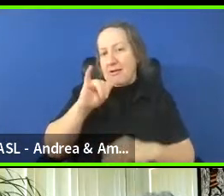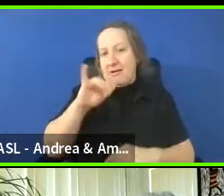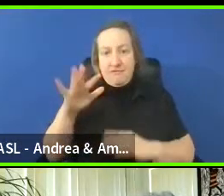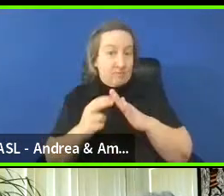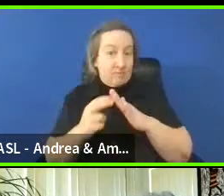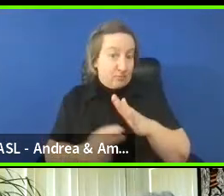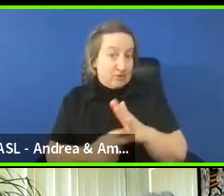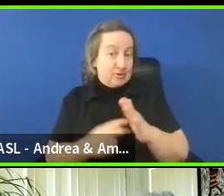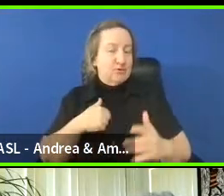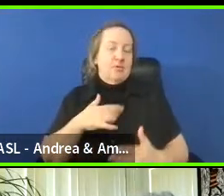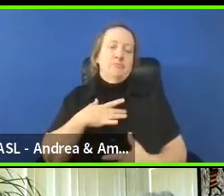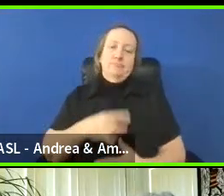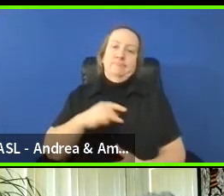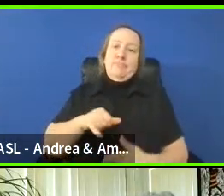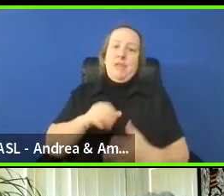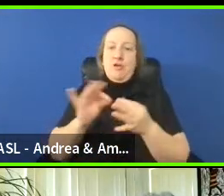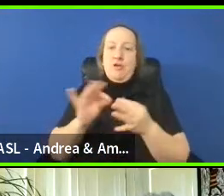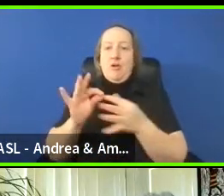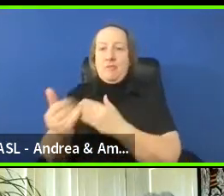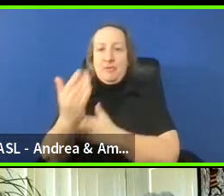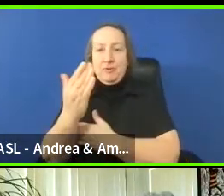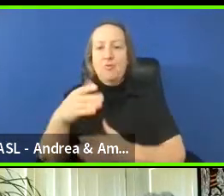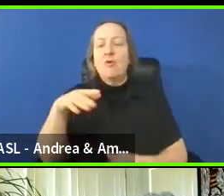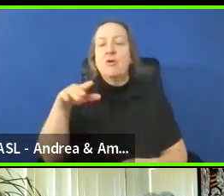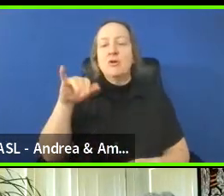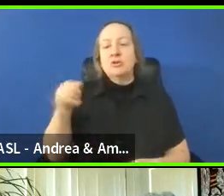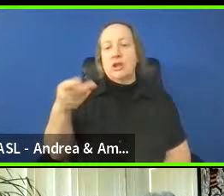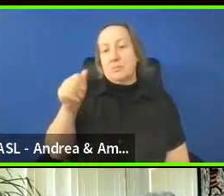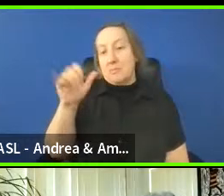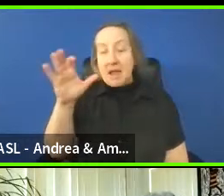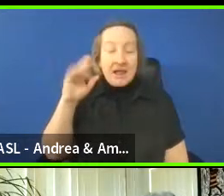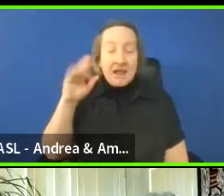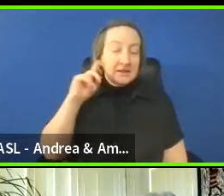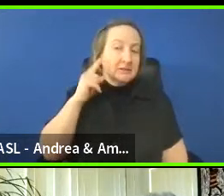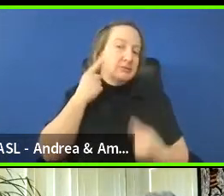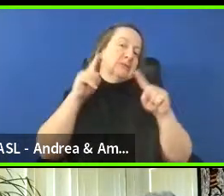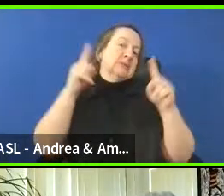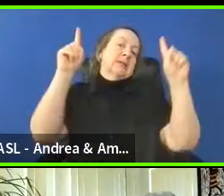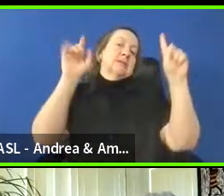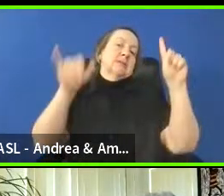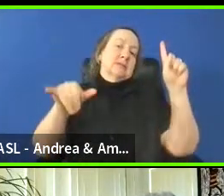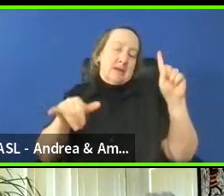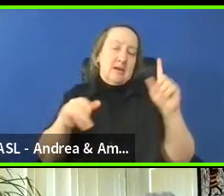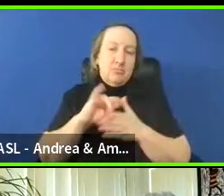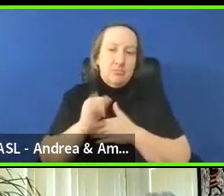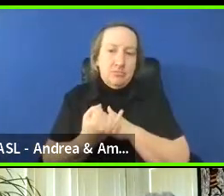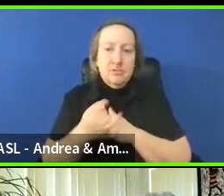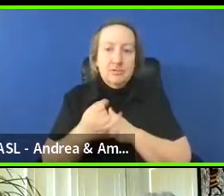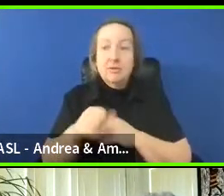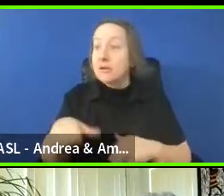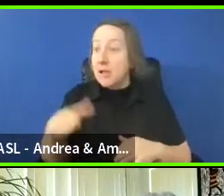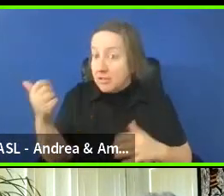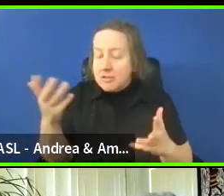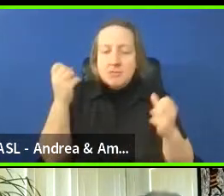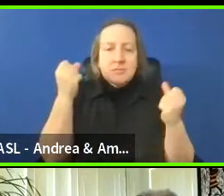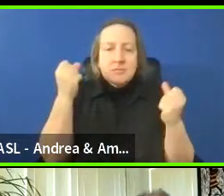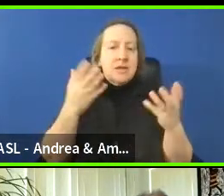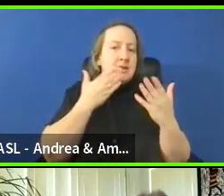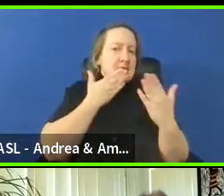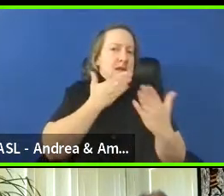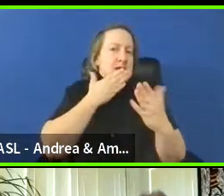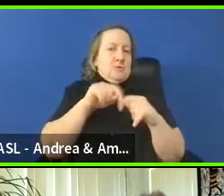those comments this morning at JPAC to hear about the success of that project. So other than that, big thanks to the team. I know there's been a lot of hard